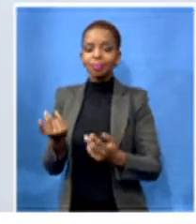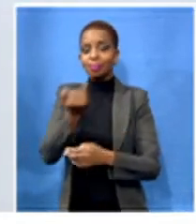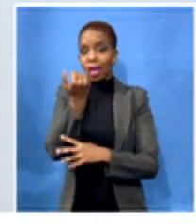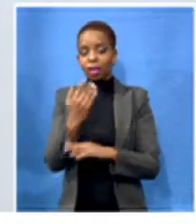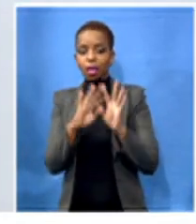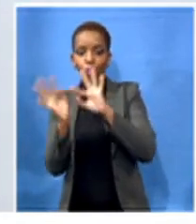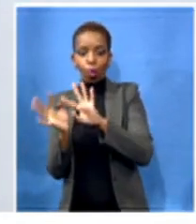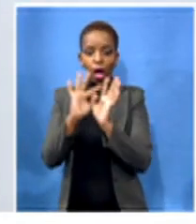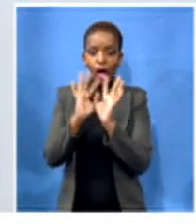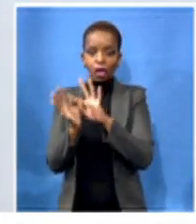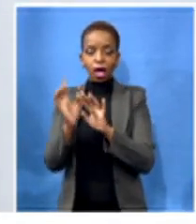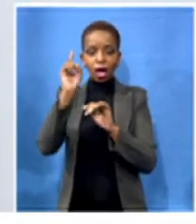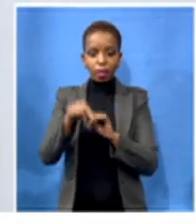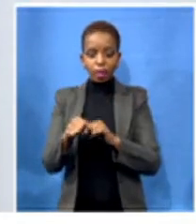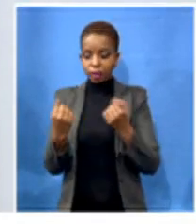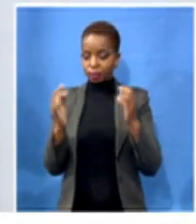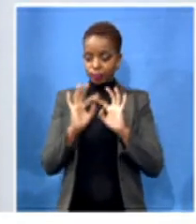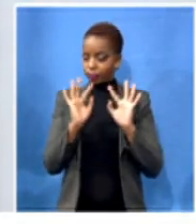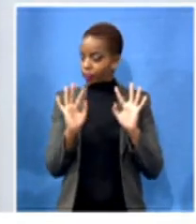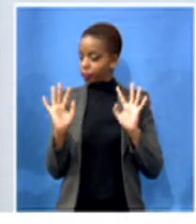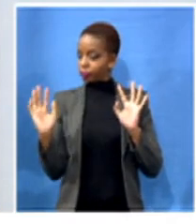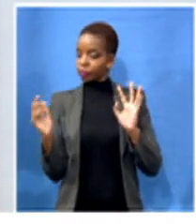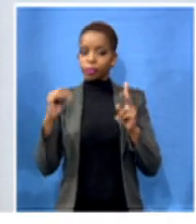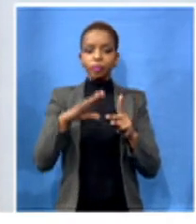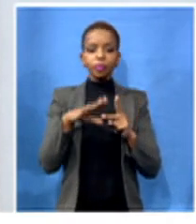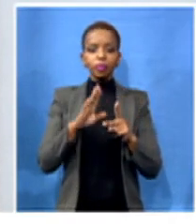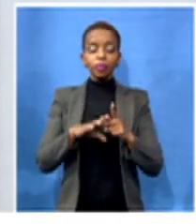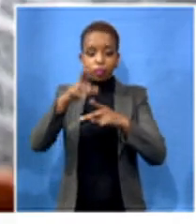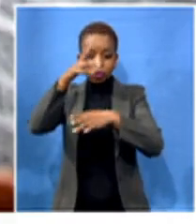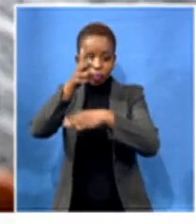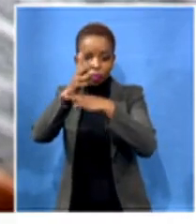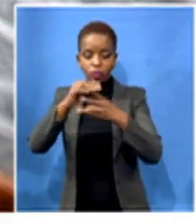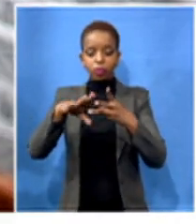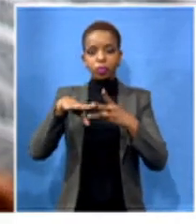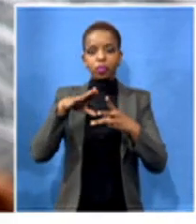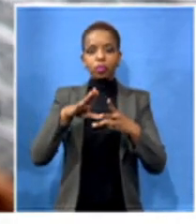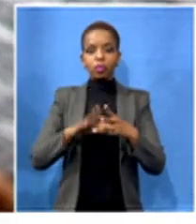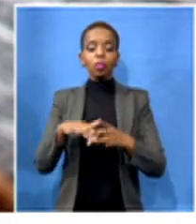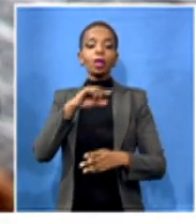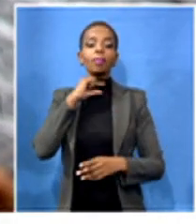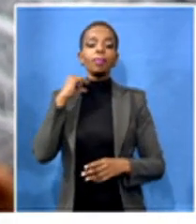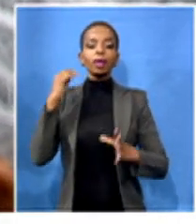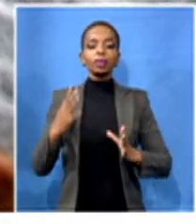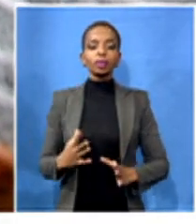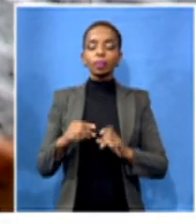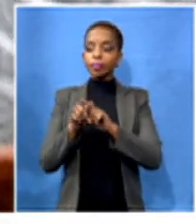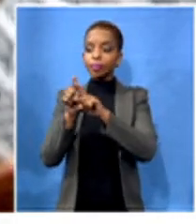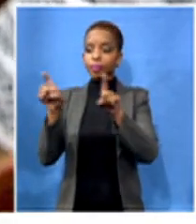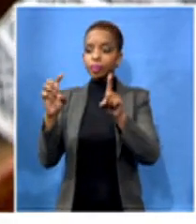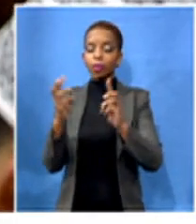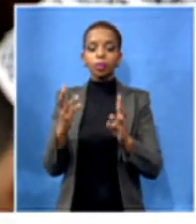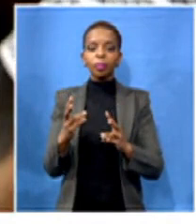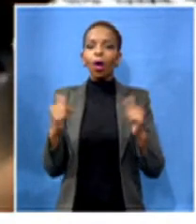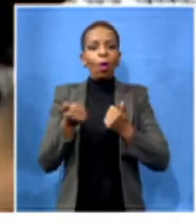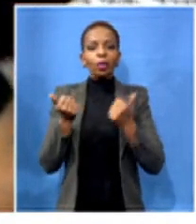and, like some people saying, videographers and the pastor and all those that are helping, I mean, you've already reached about 50 people. And